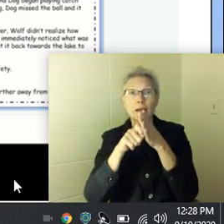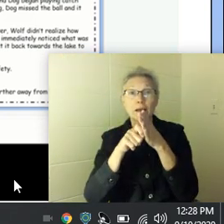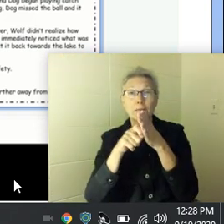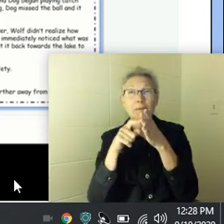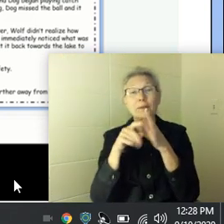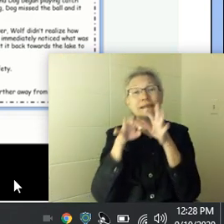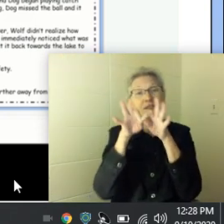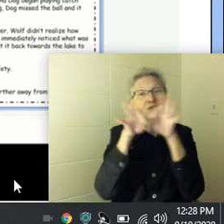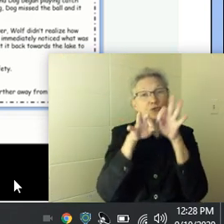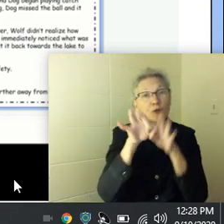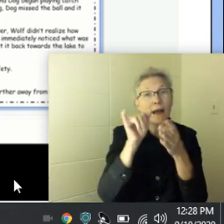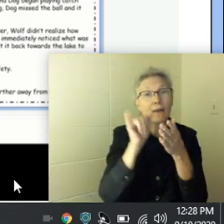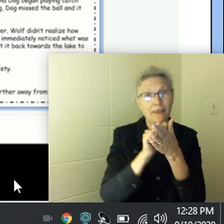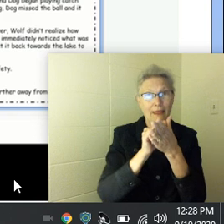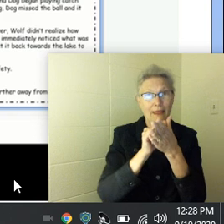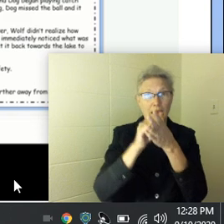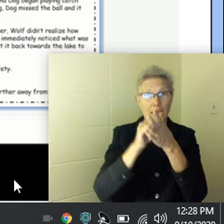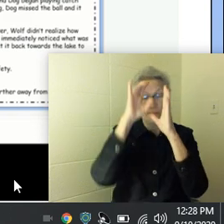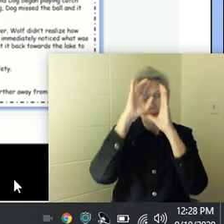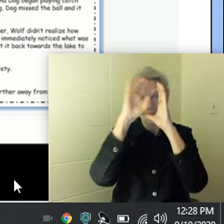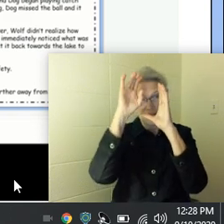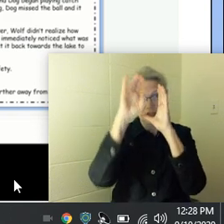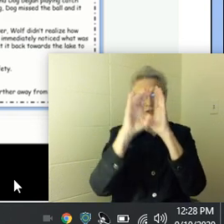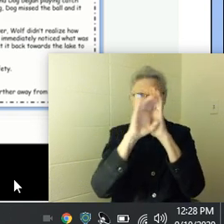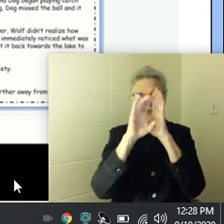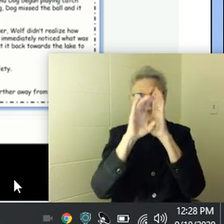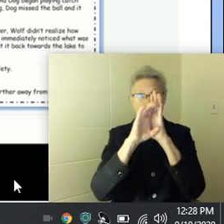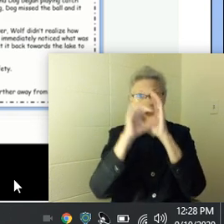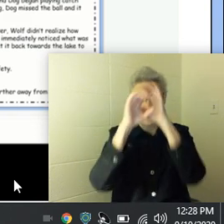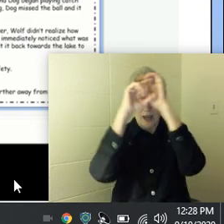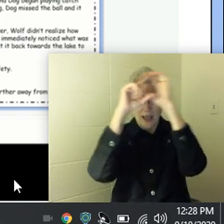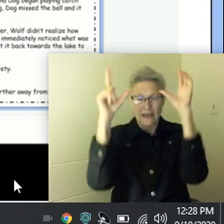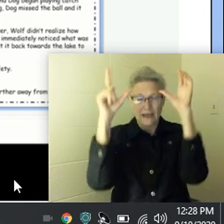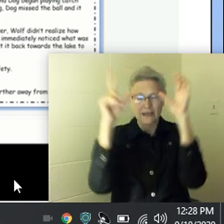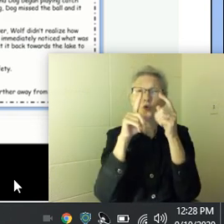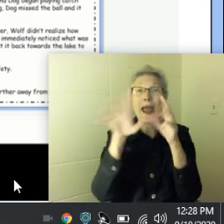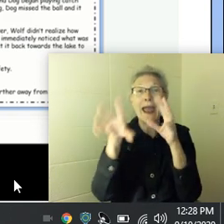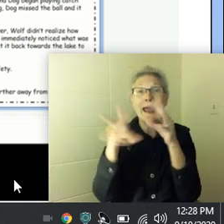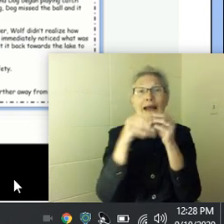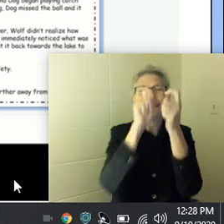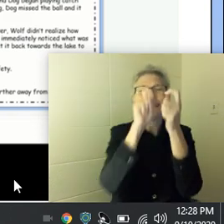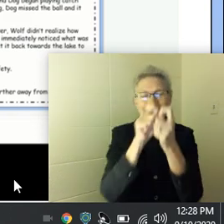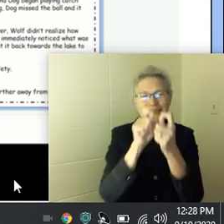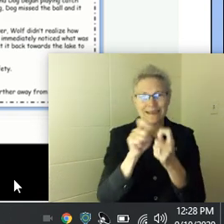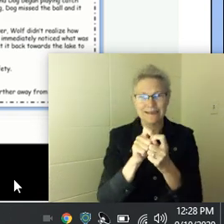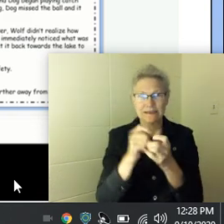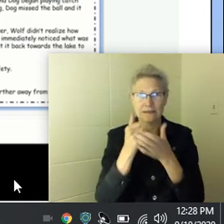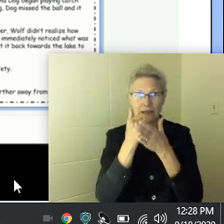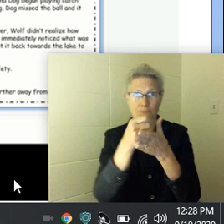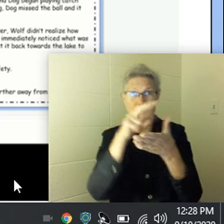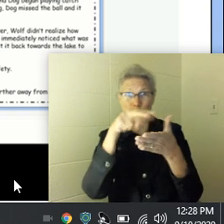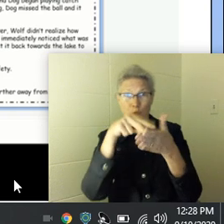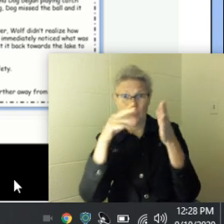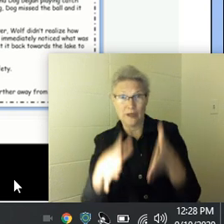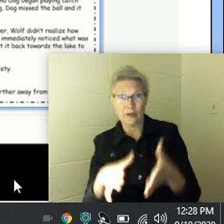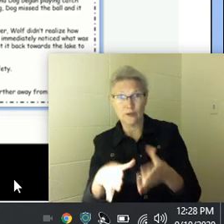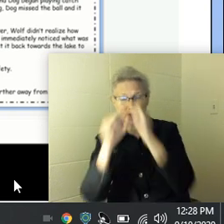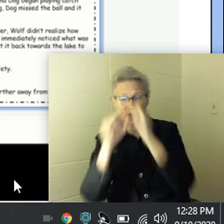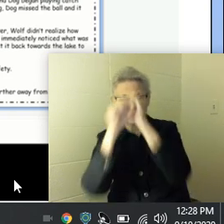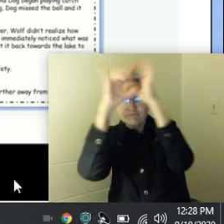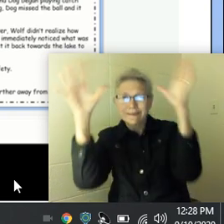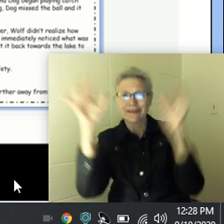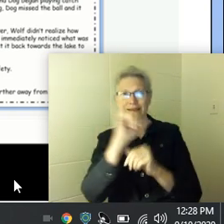to make sure that your details allow other people to kind of get that same picture that you're envisioning in your own